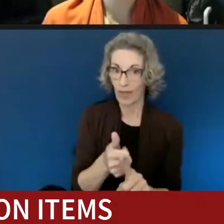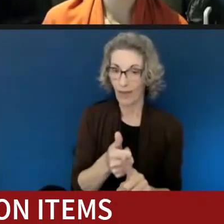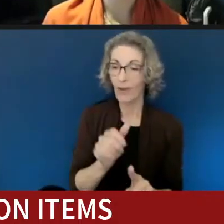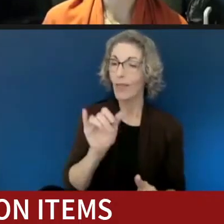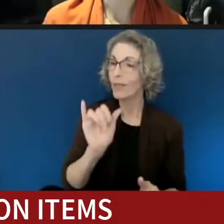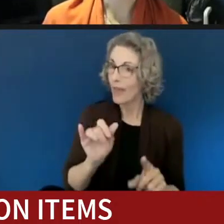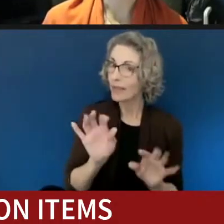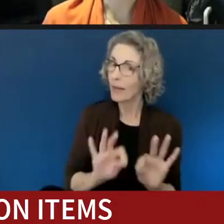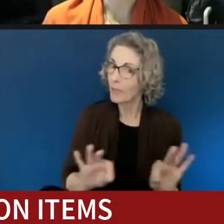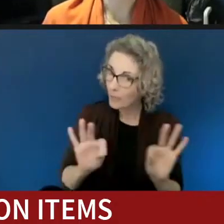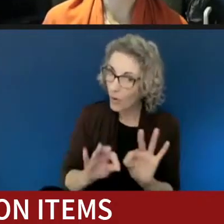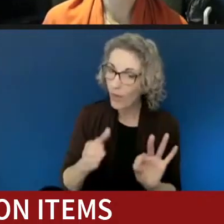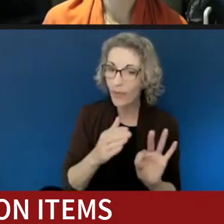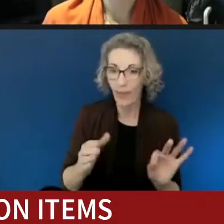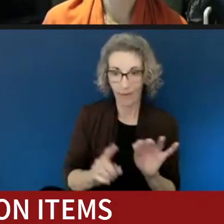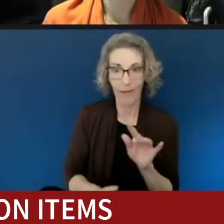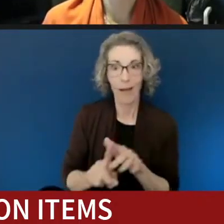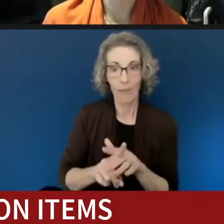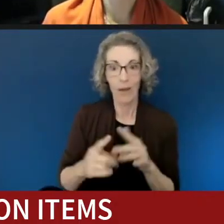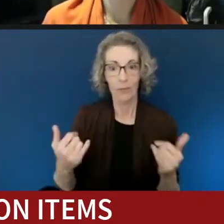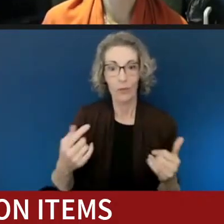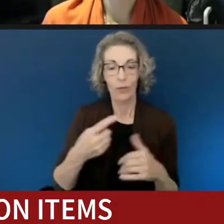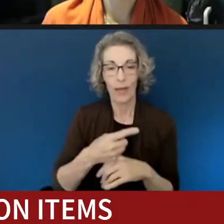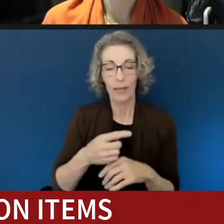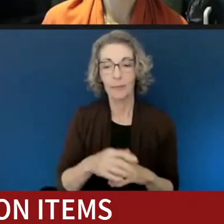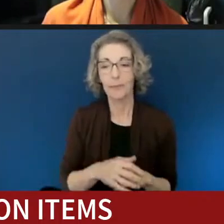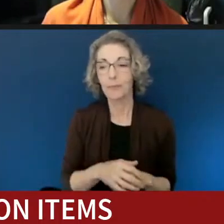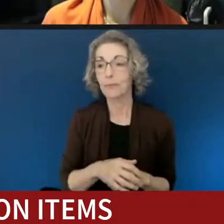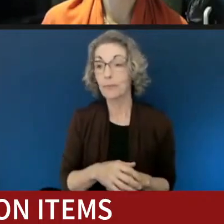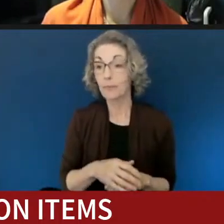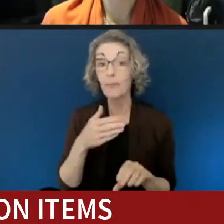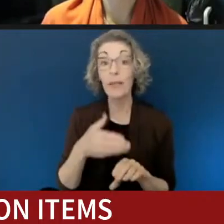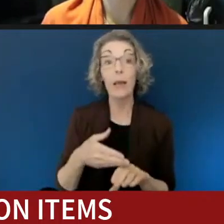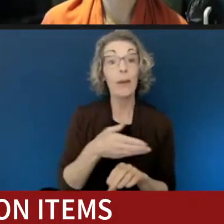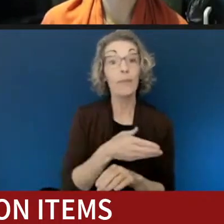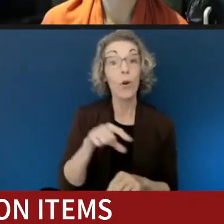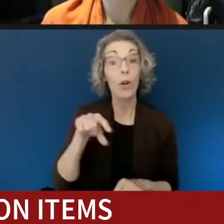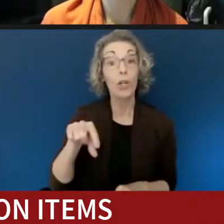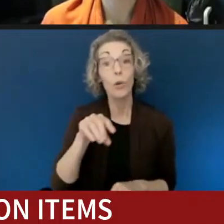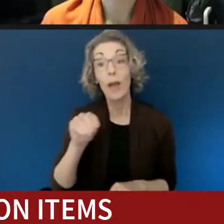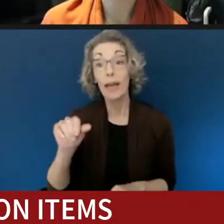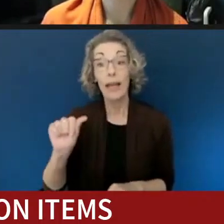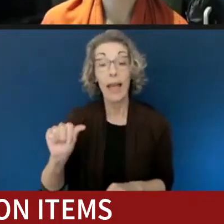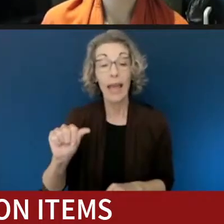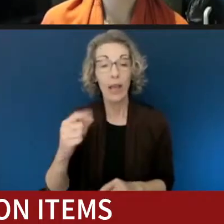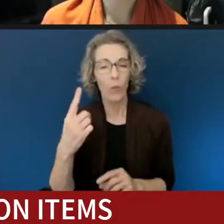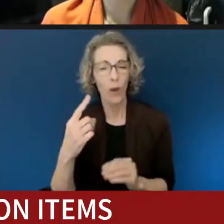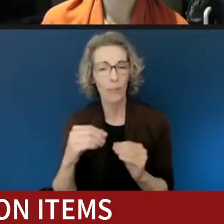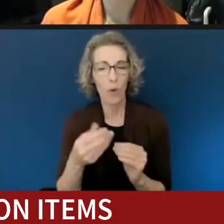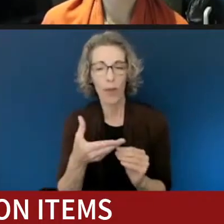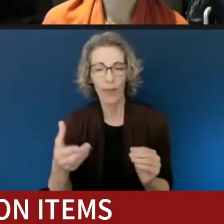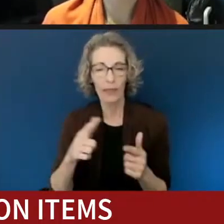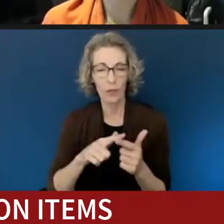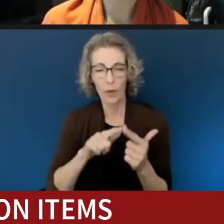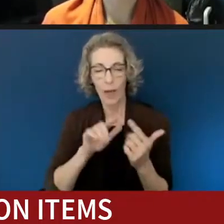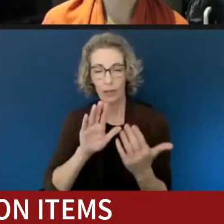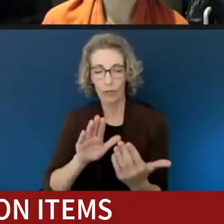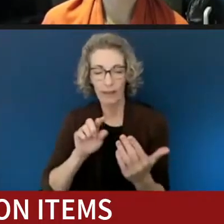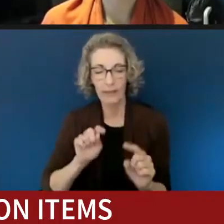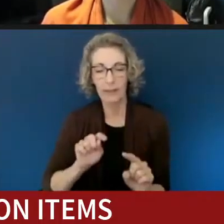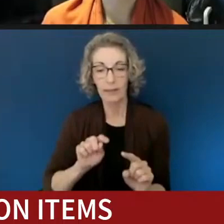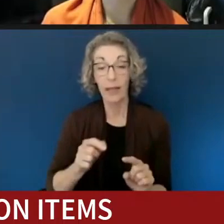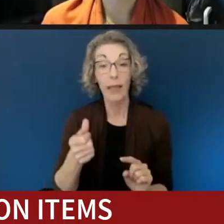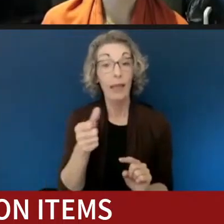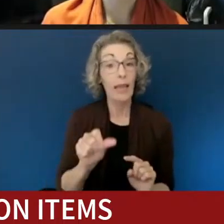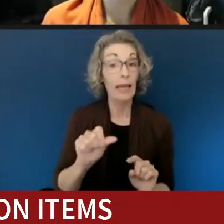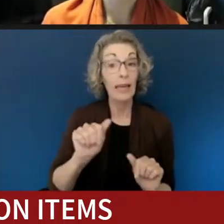that I think has come out through today. Before we get to the Q&A, one more thing to kind of address. Are there any action